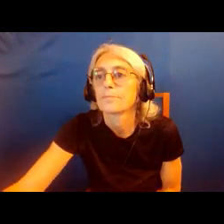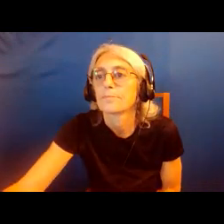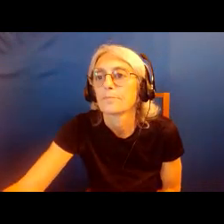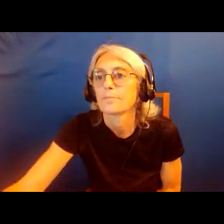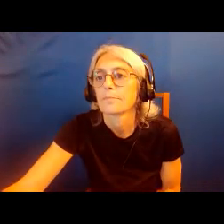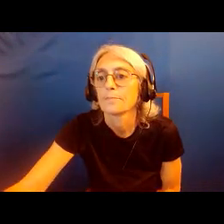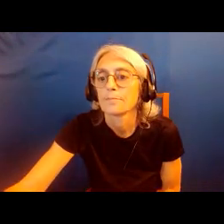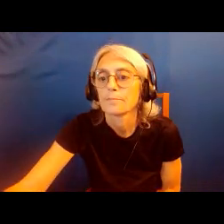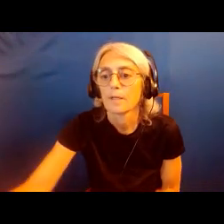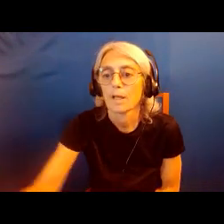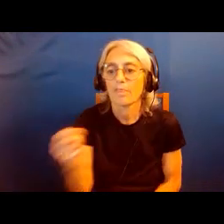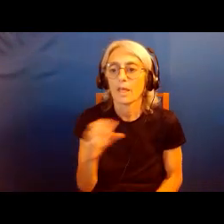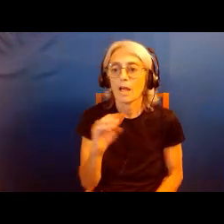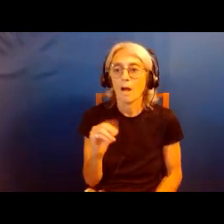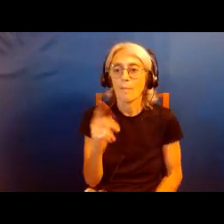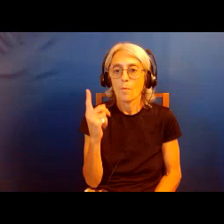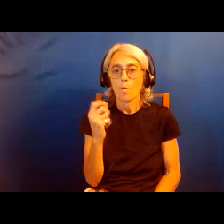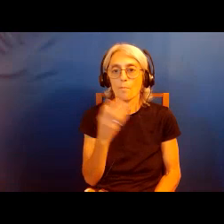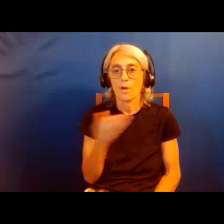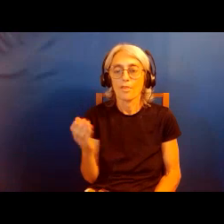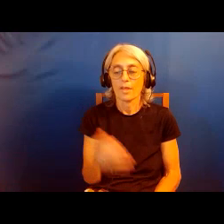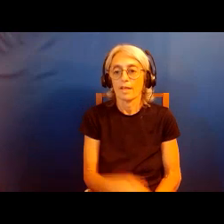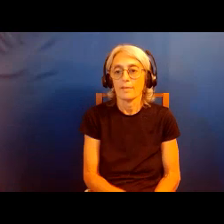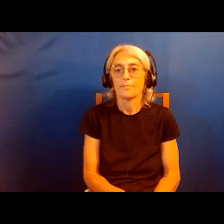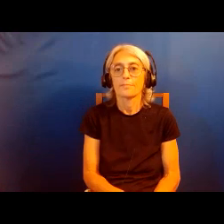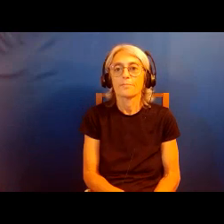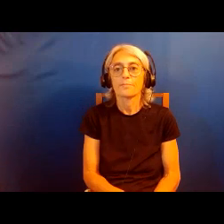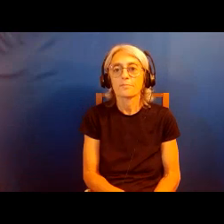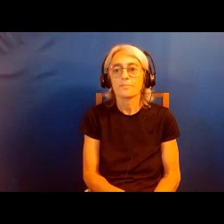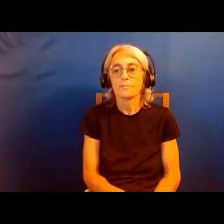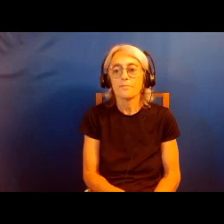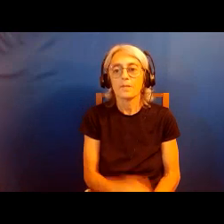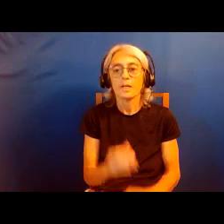One more thing, some of the folks that have been disqualified